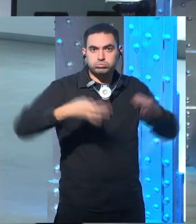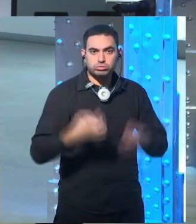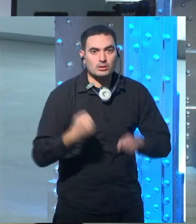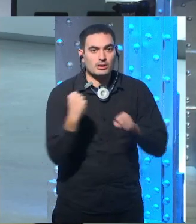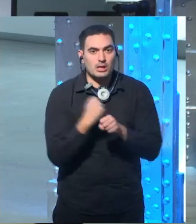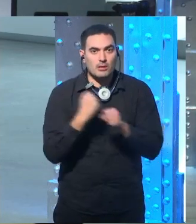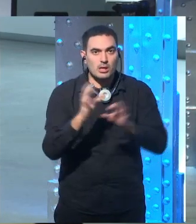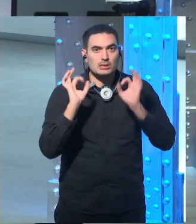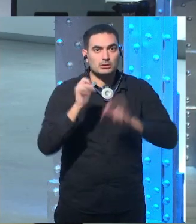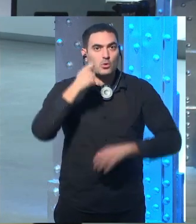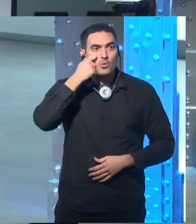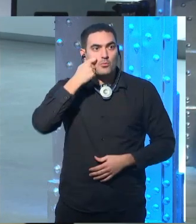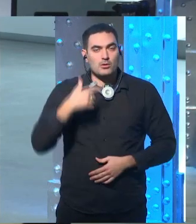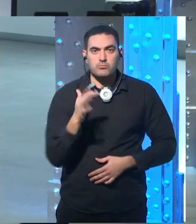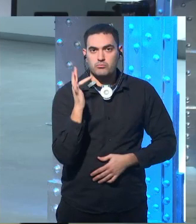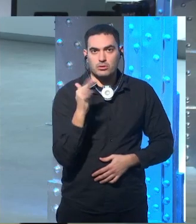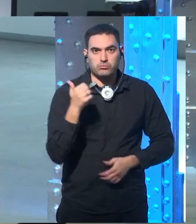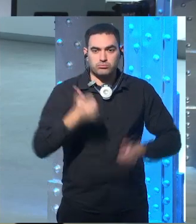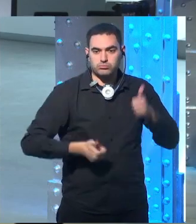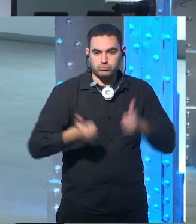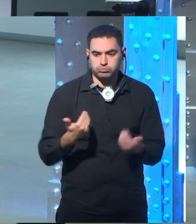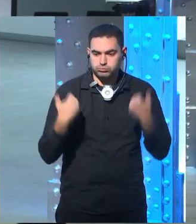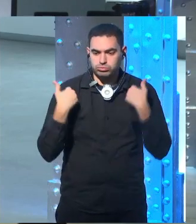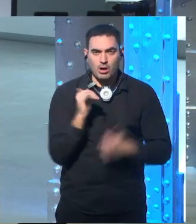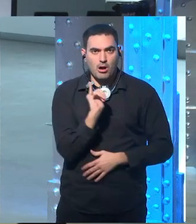comparative advantage in 2 decades